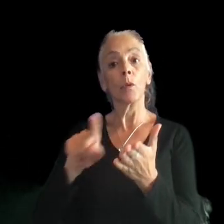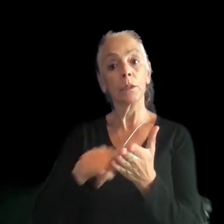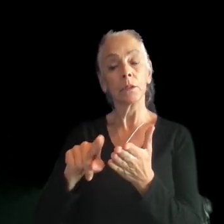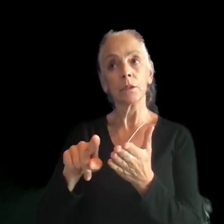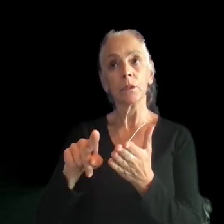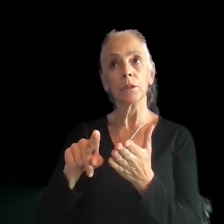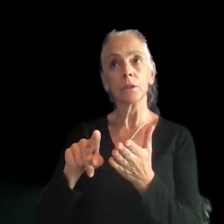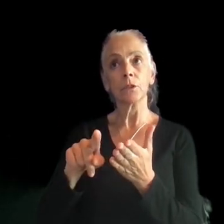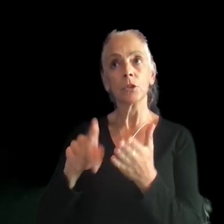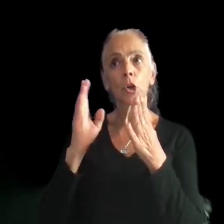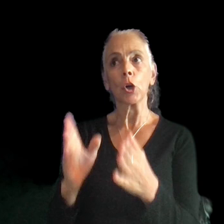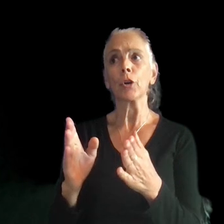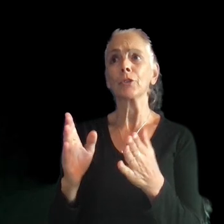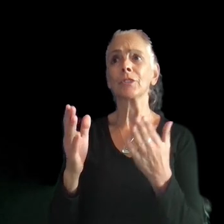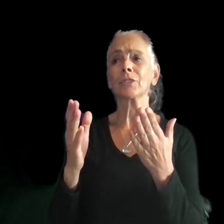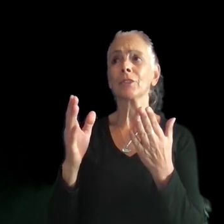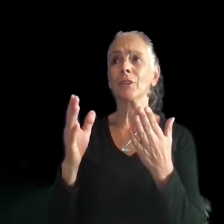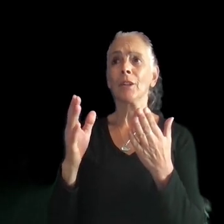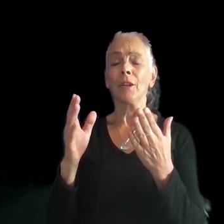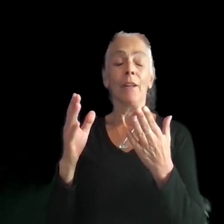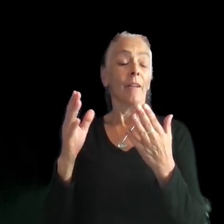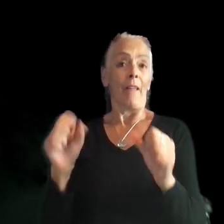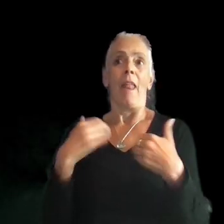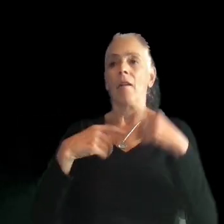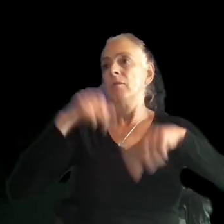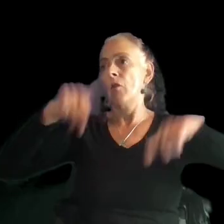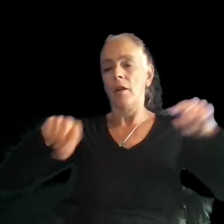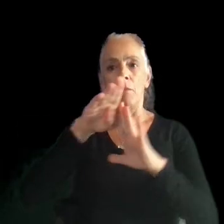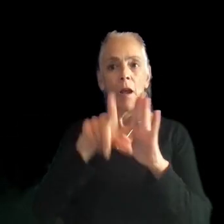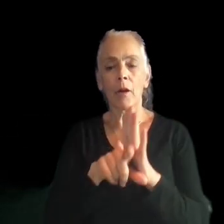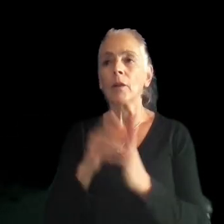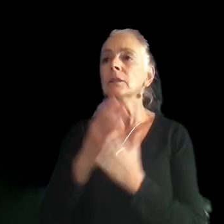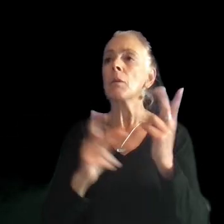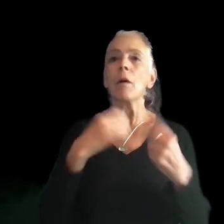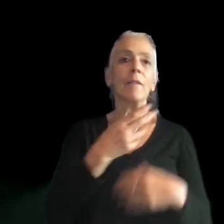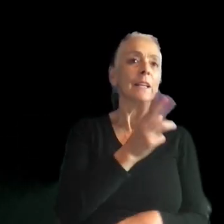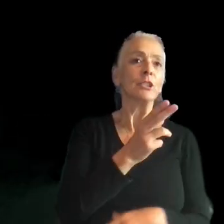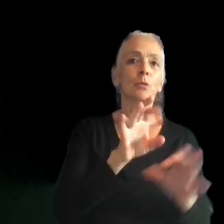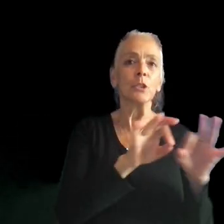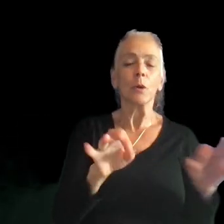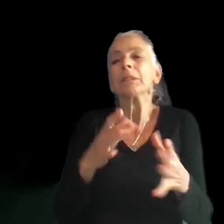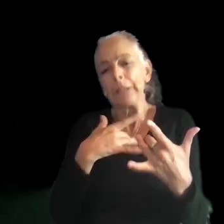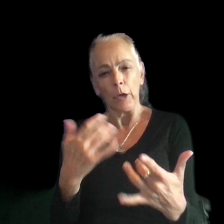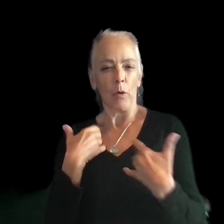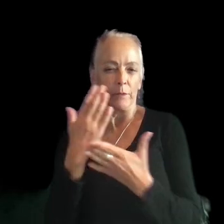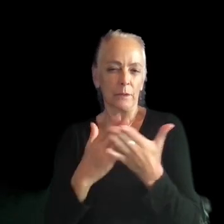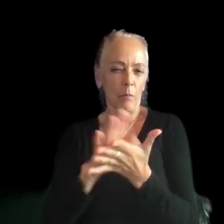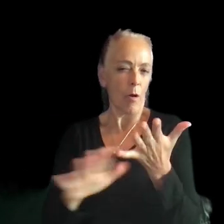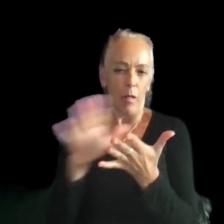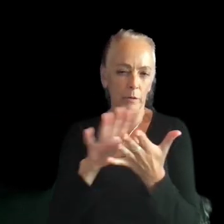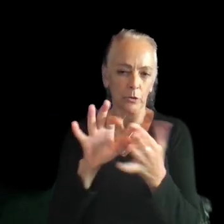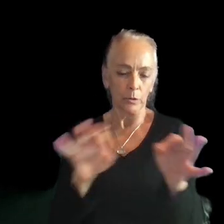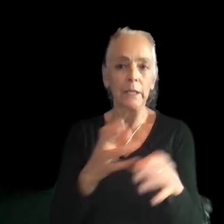people good researchers come from all different backgrounds so there's people that are you know had a history degree i mean you're gonna have some kind of college degree generally um you know so